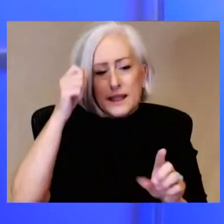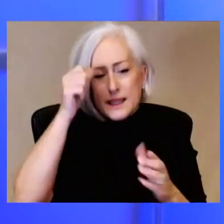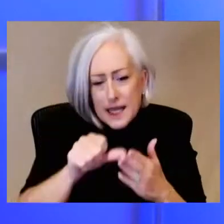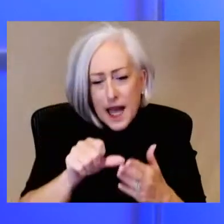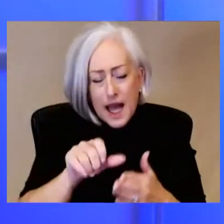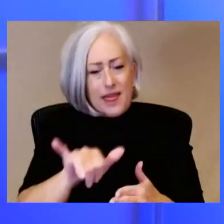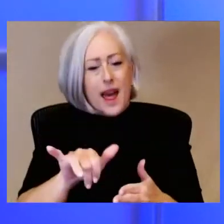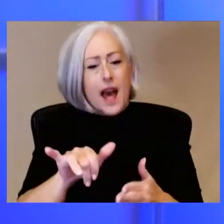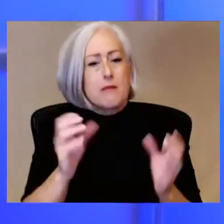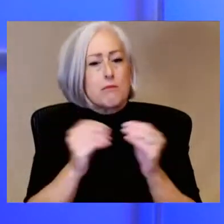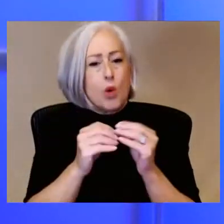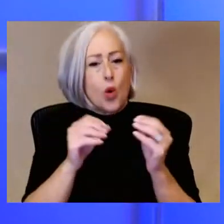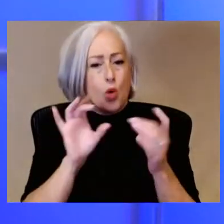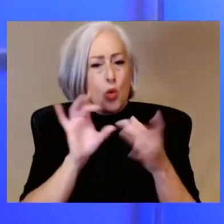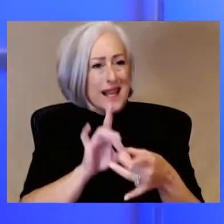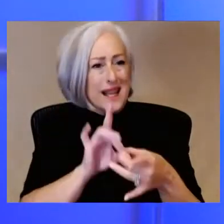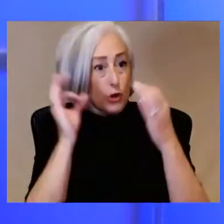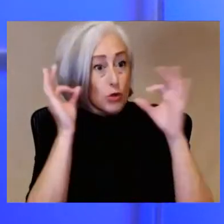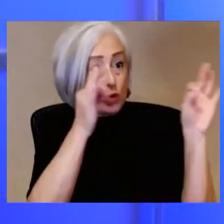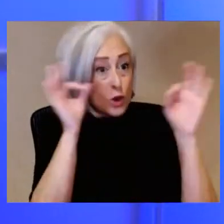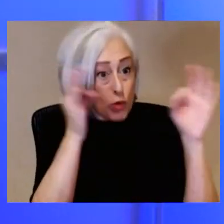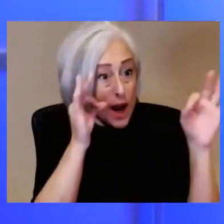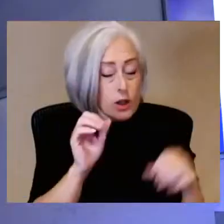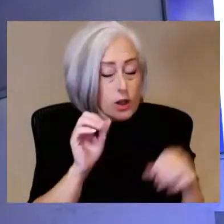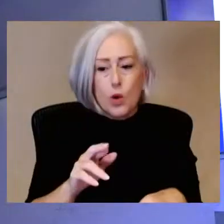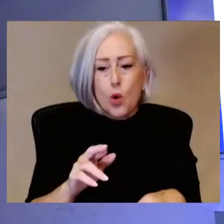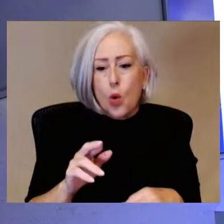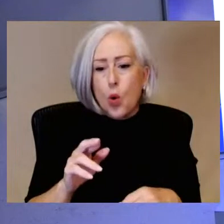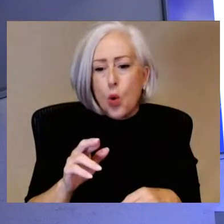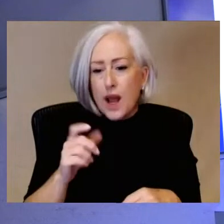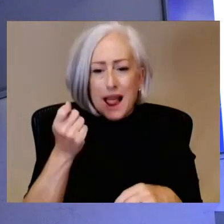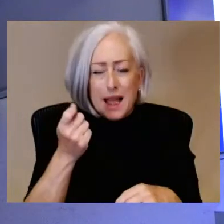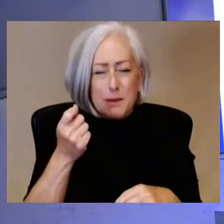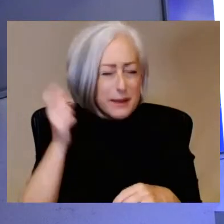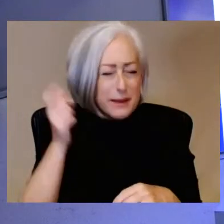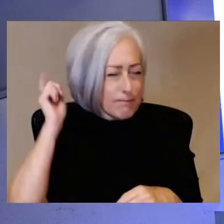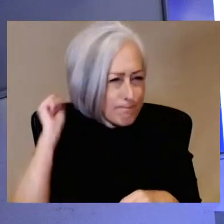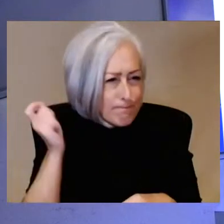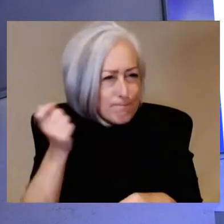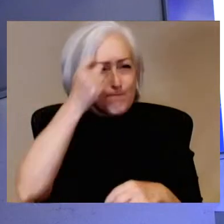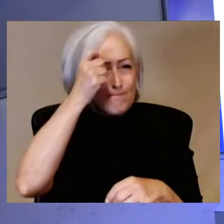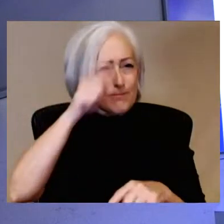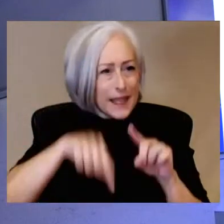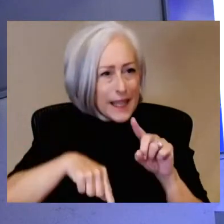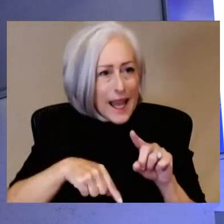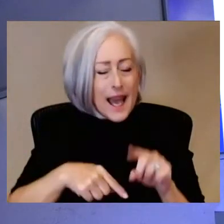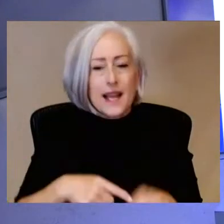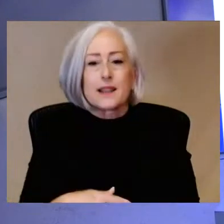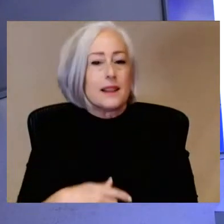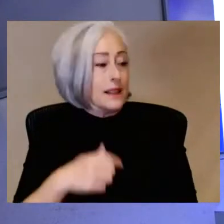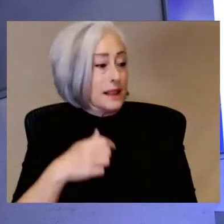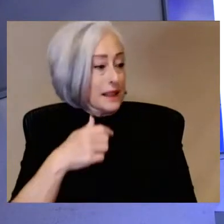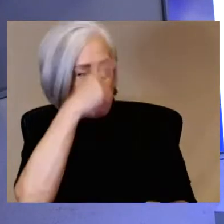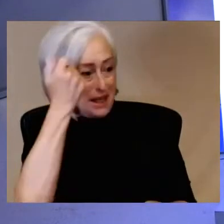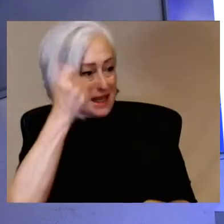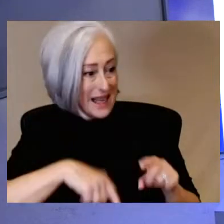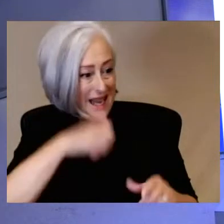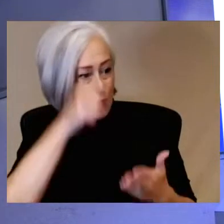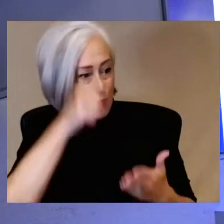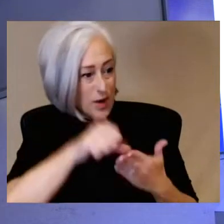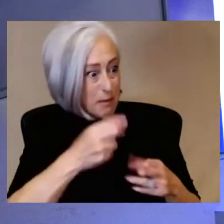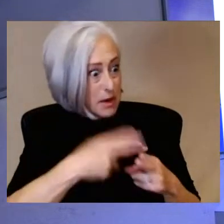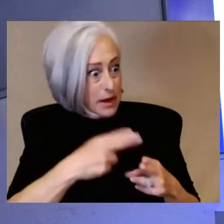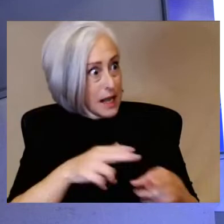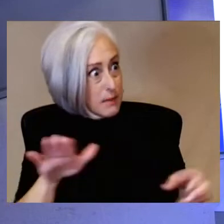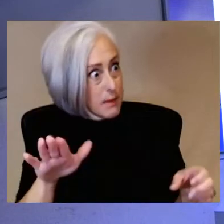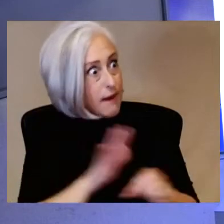are beginning to interfere with daily function. Yeah, since I've not been able to remember names my entire life, I'm hoping that's not a real change. So I'm relieved to hear you say that.